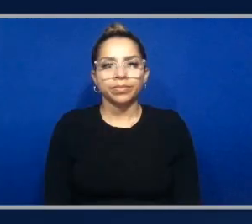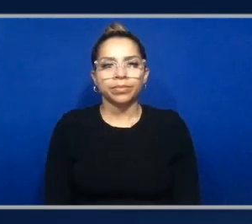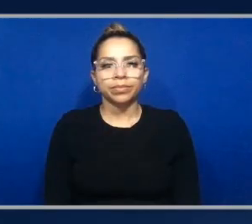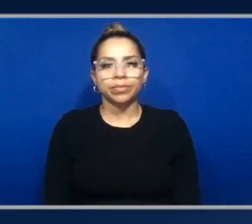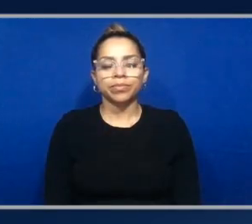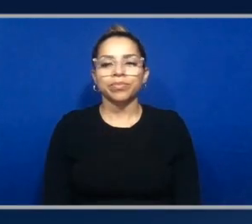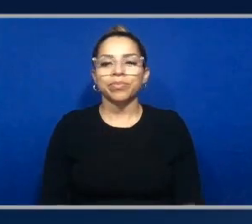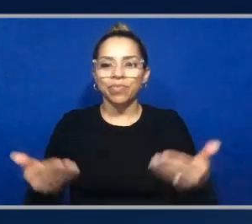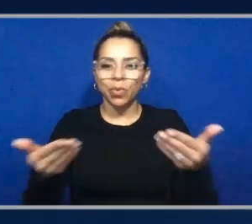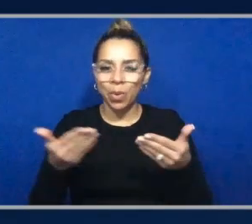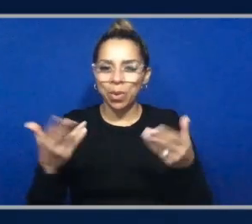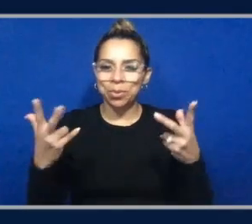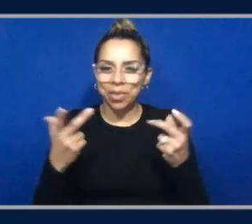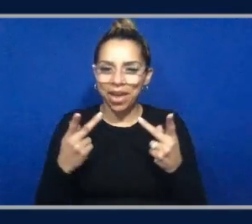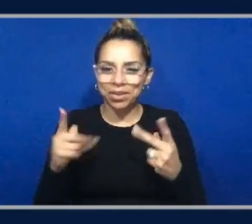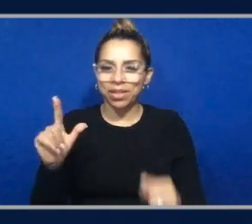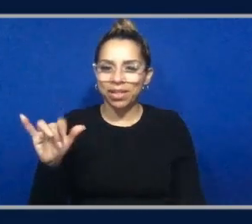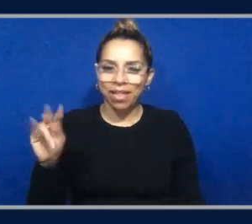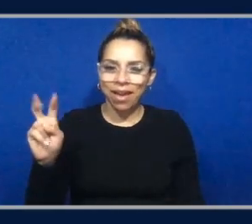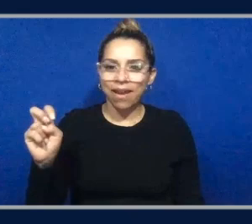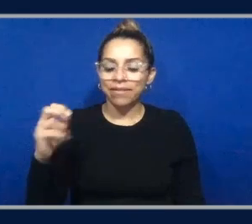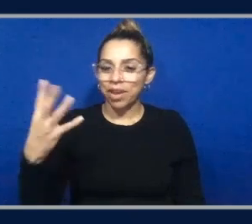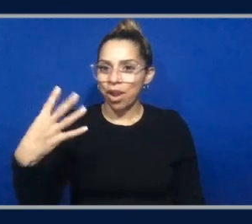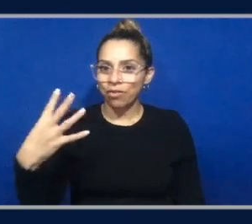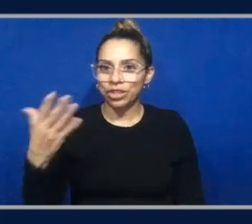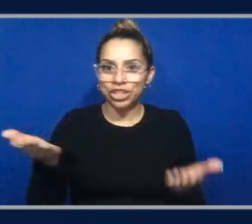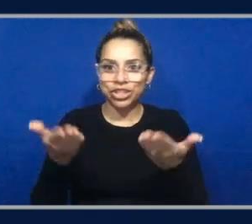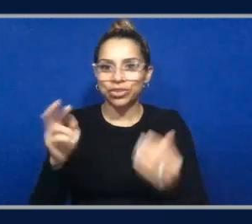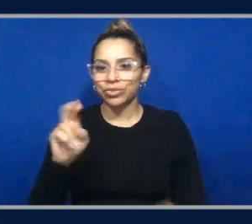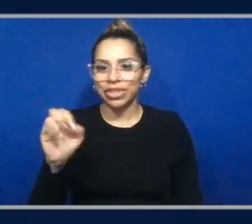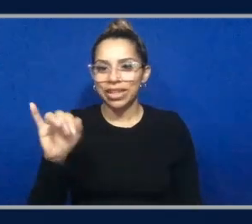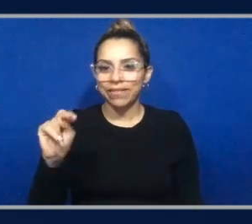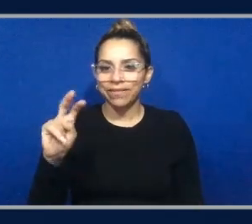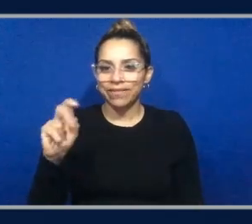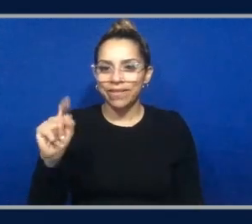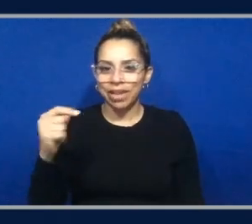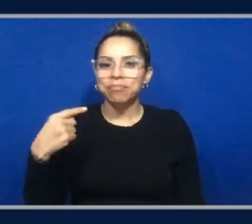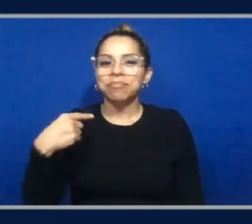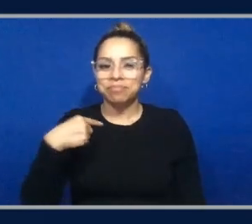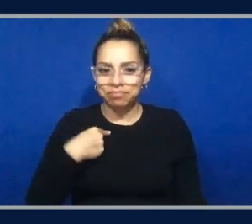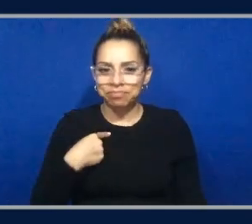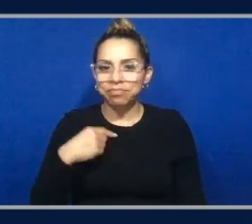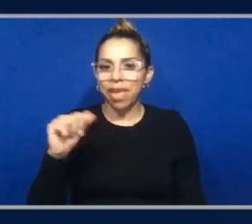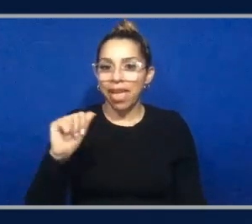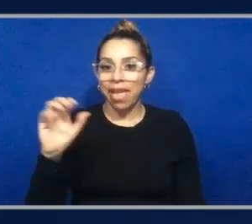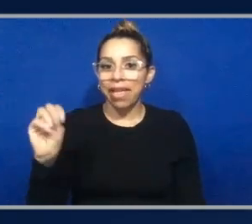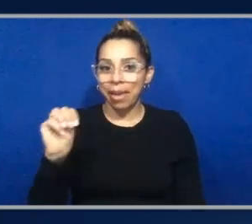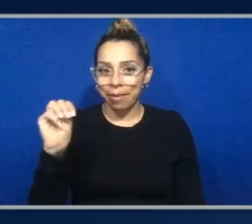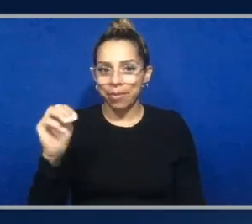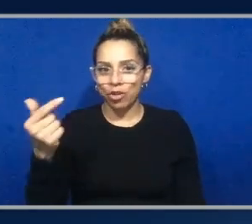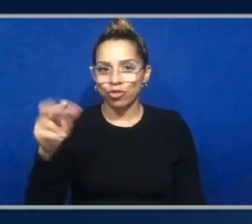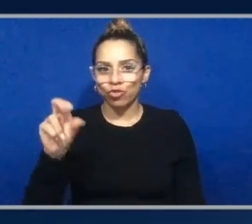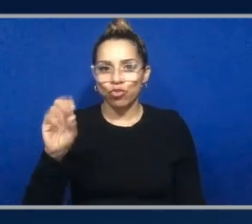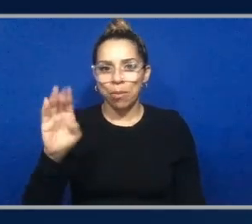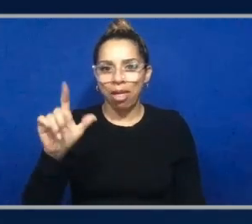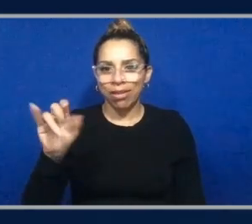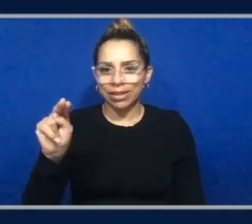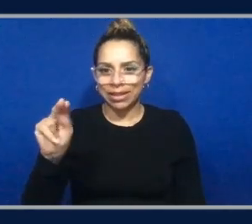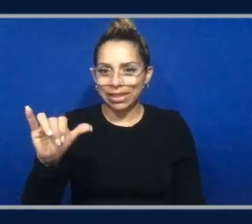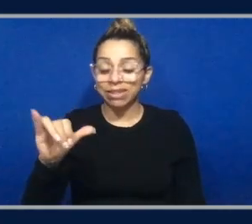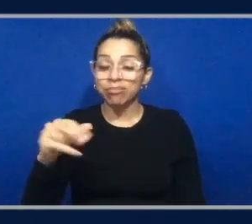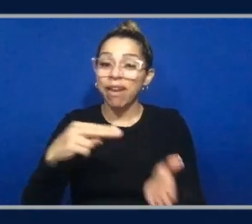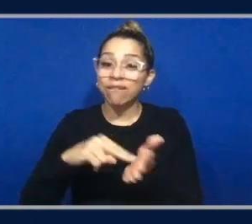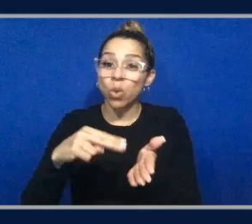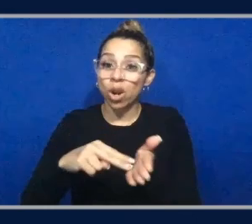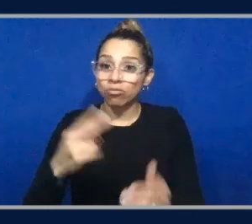Welcome back to our live coverage here at reInvent. I'm AM Grabelny. The fork's back, okay? I brought the fork